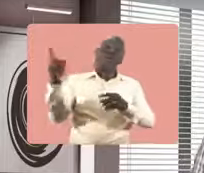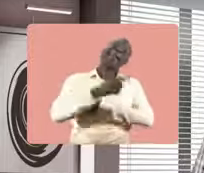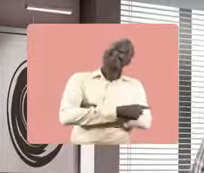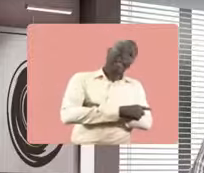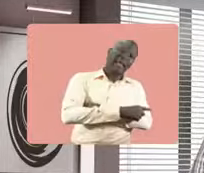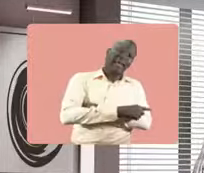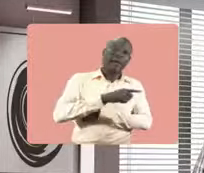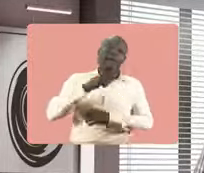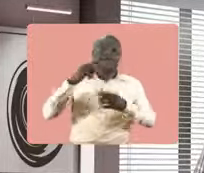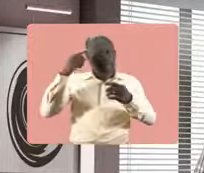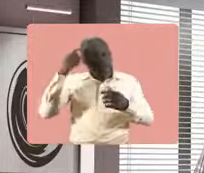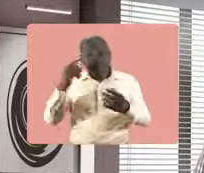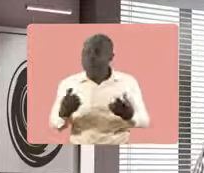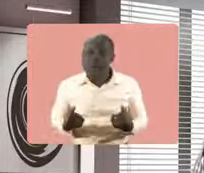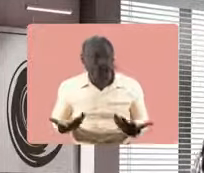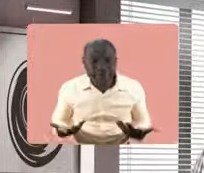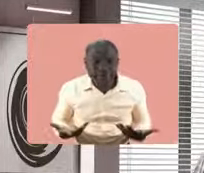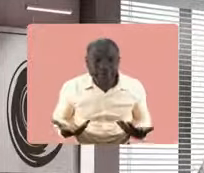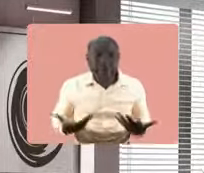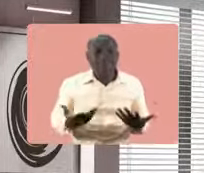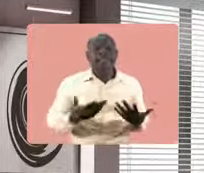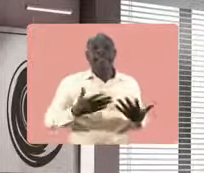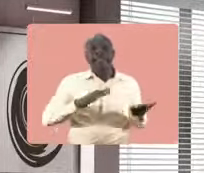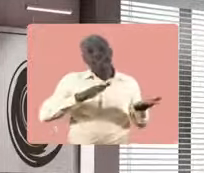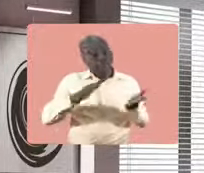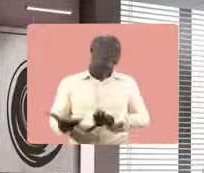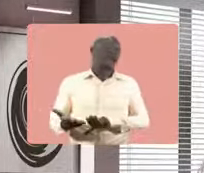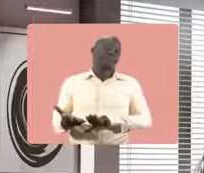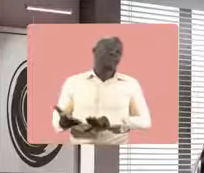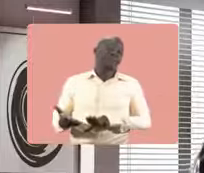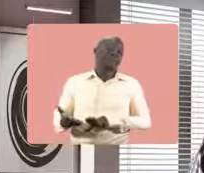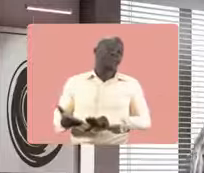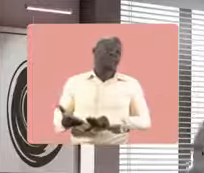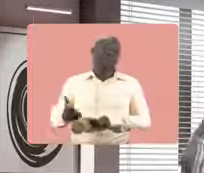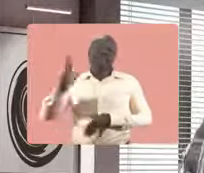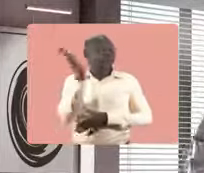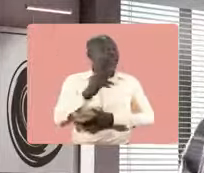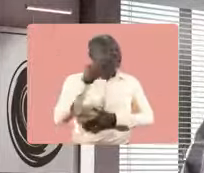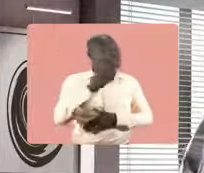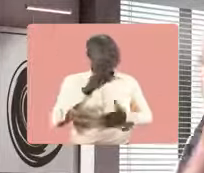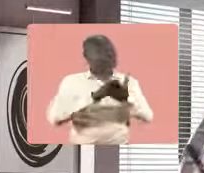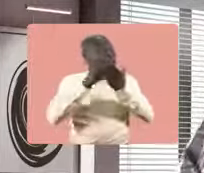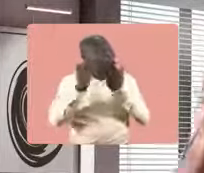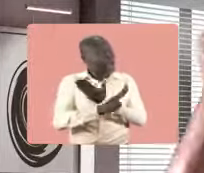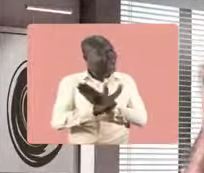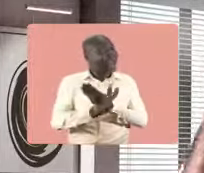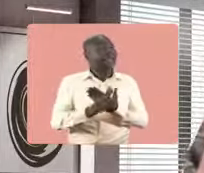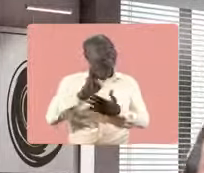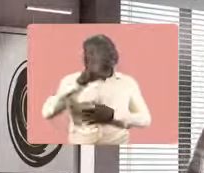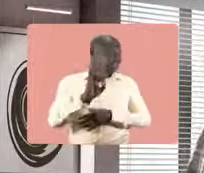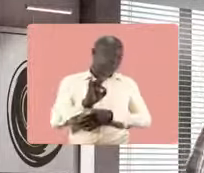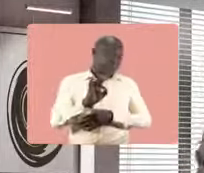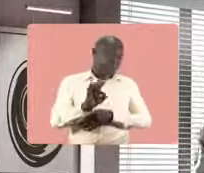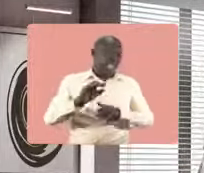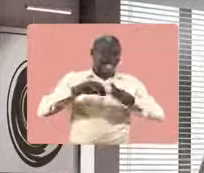opani MP no akowie sen wa hu December 7 menu ekasai enne sa de wusi yire